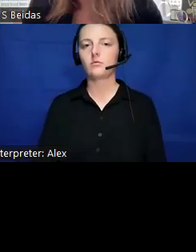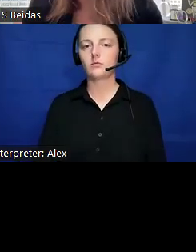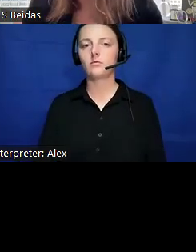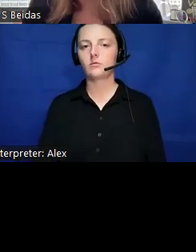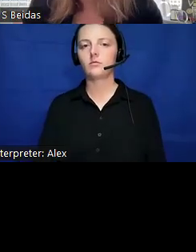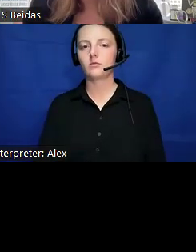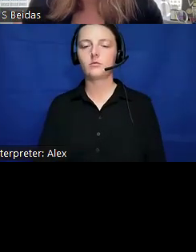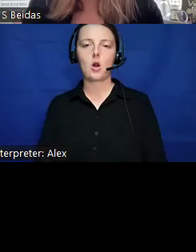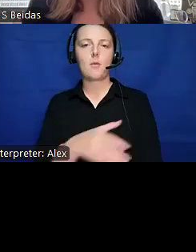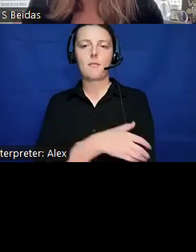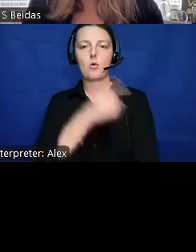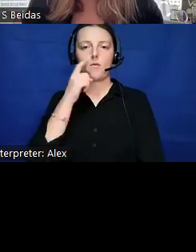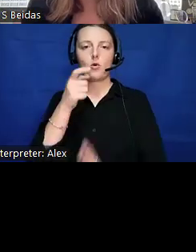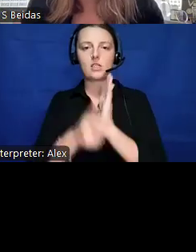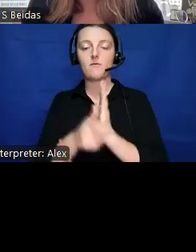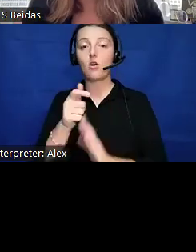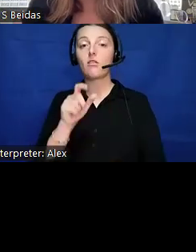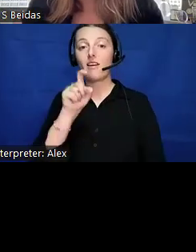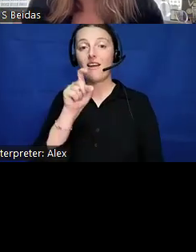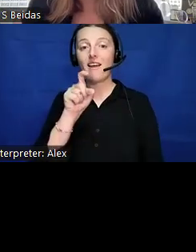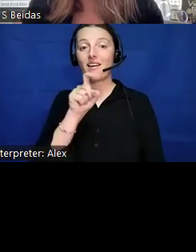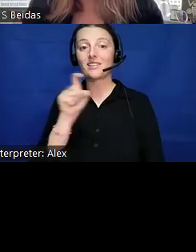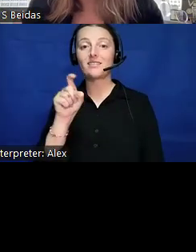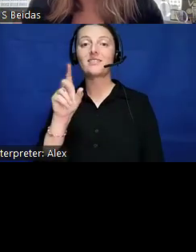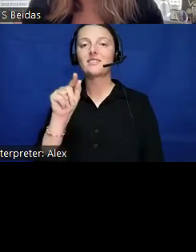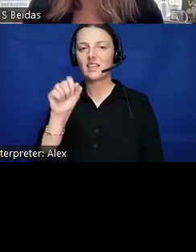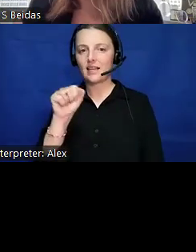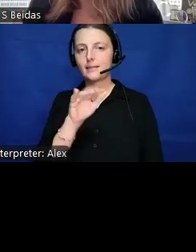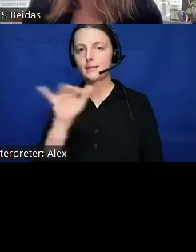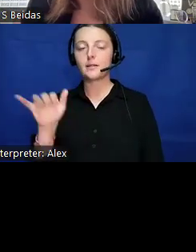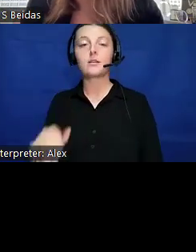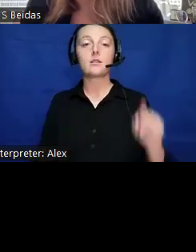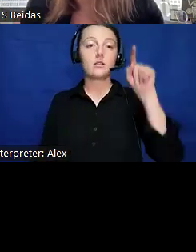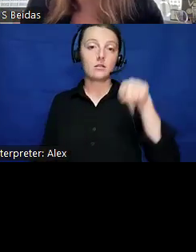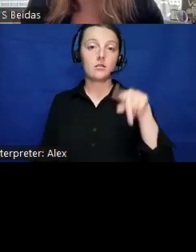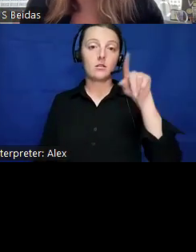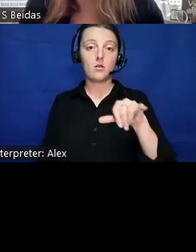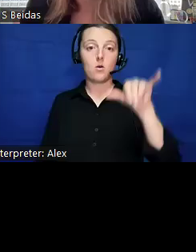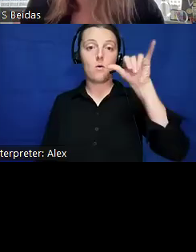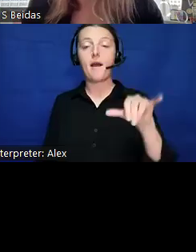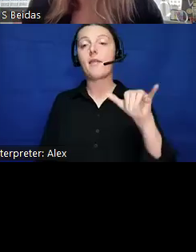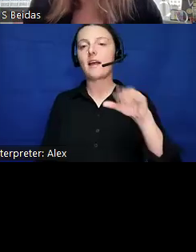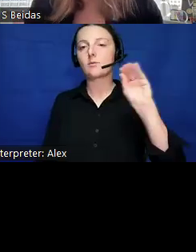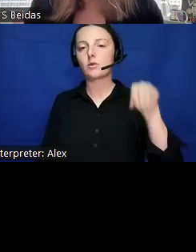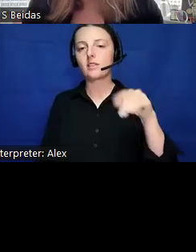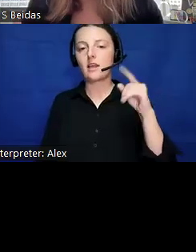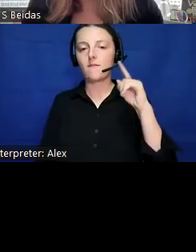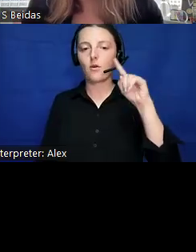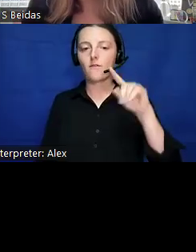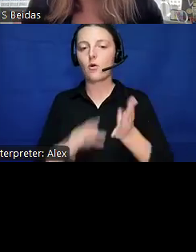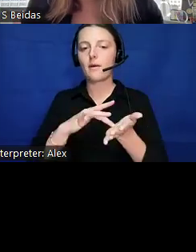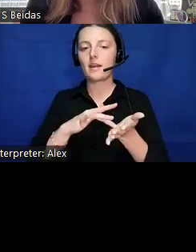on the x-axis, you see dates. On the y-axis, you see percentage of medications ordered as generic in the electronic health